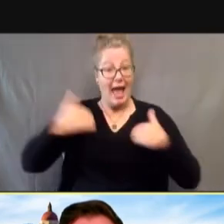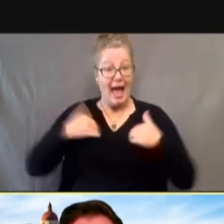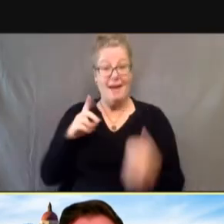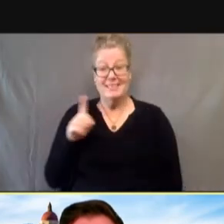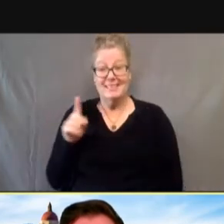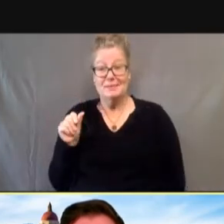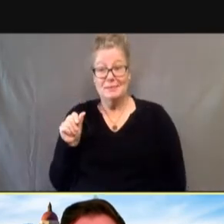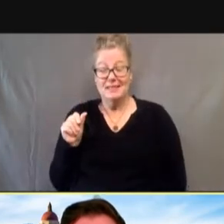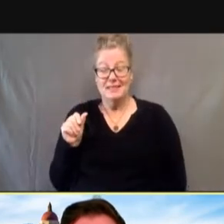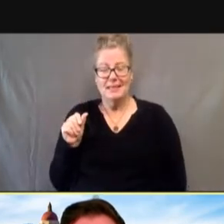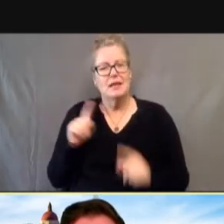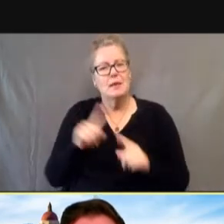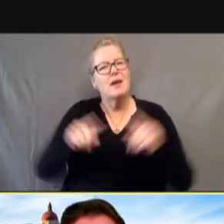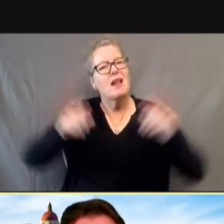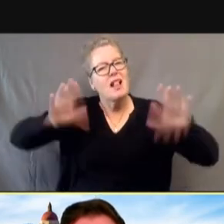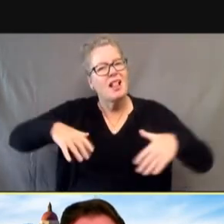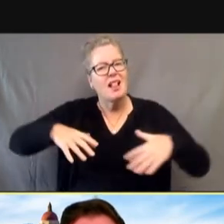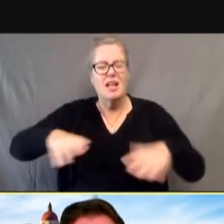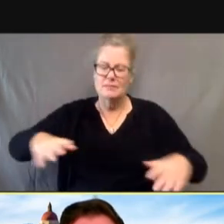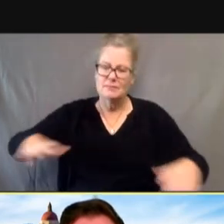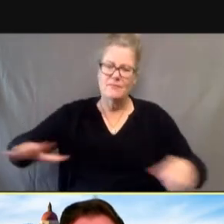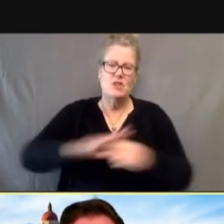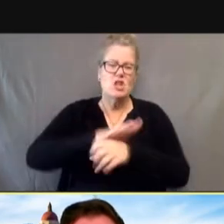only. So